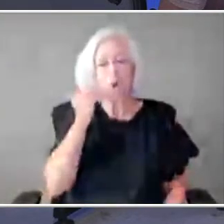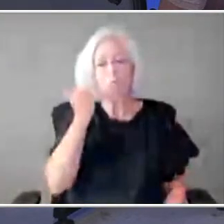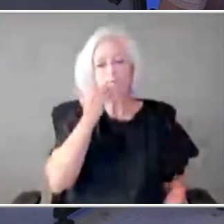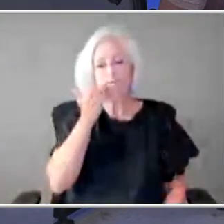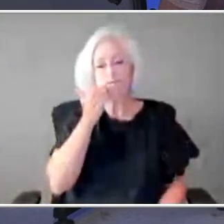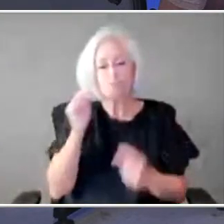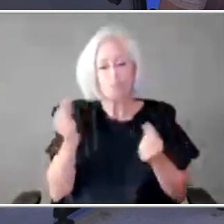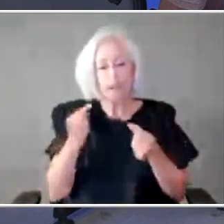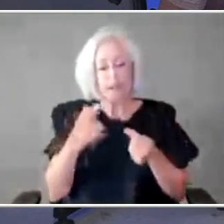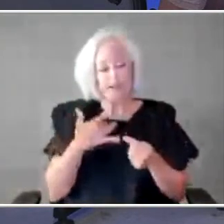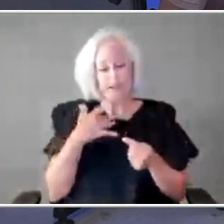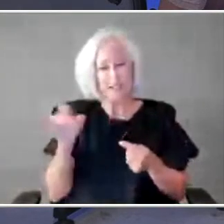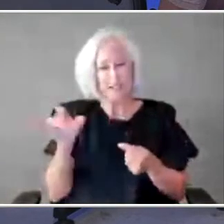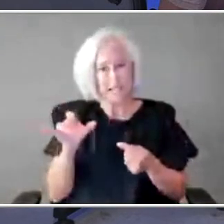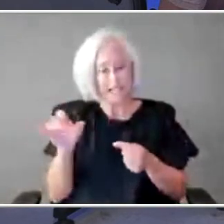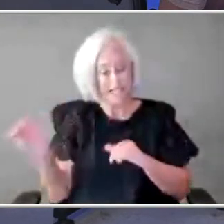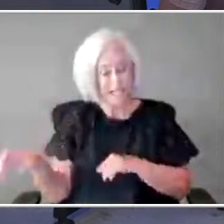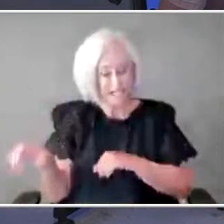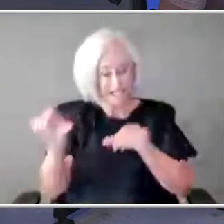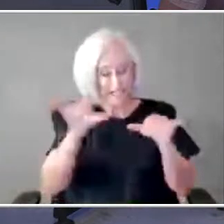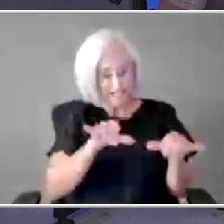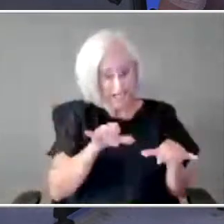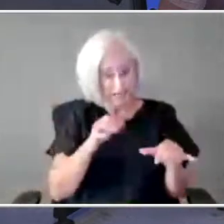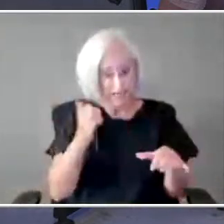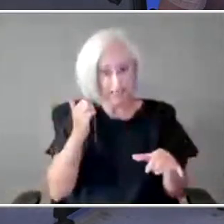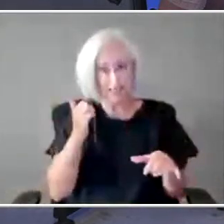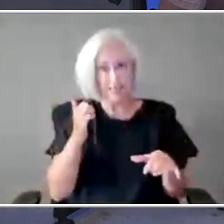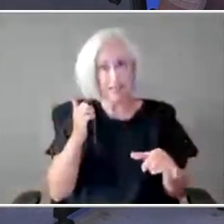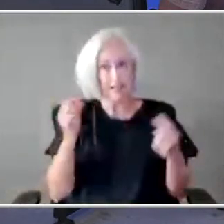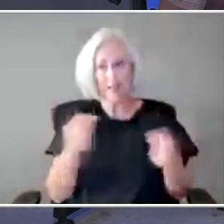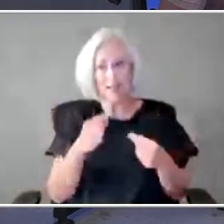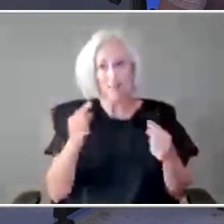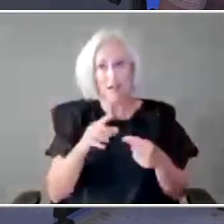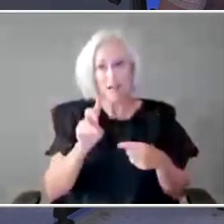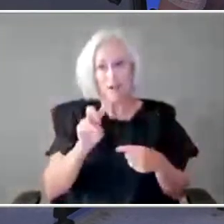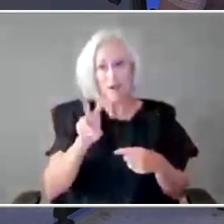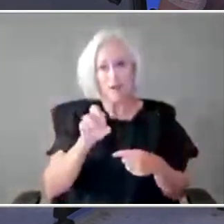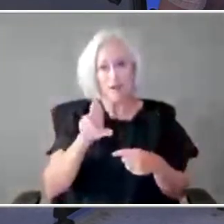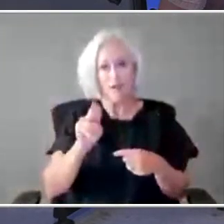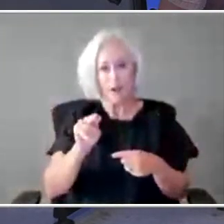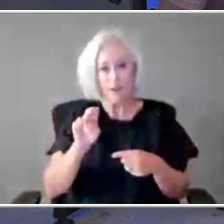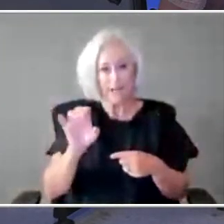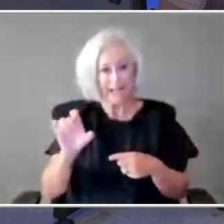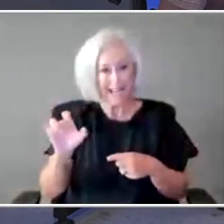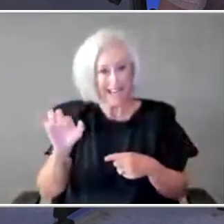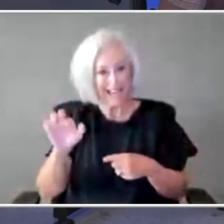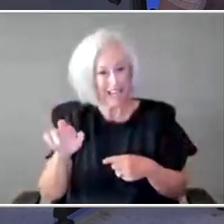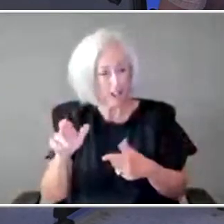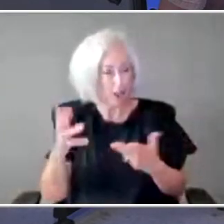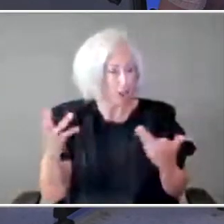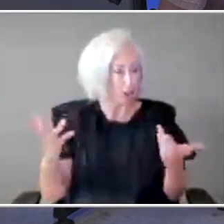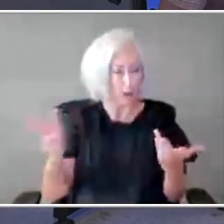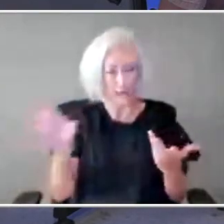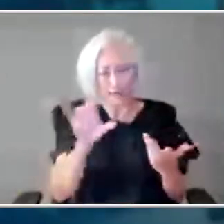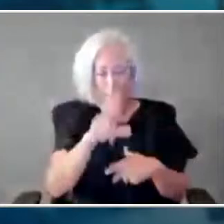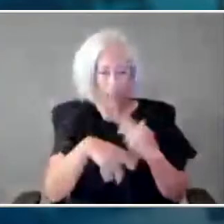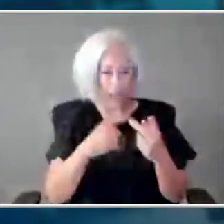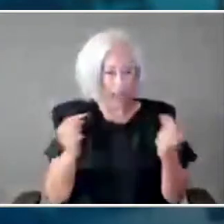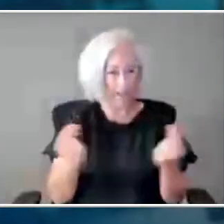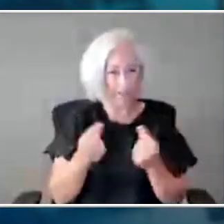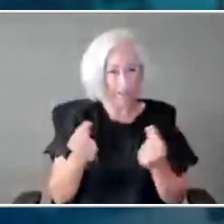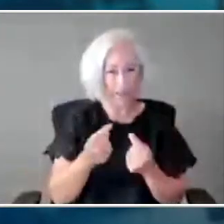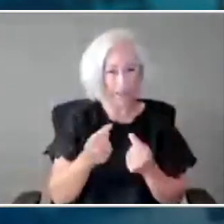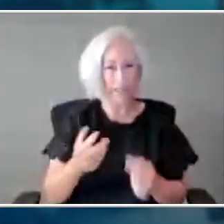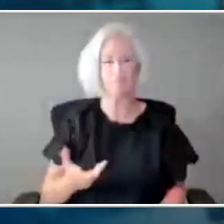that similar to all the pain that I felt during early stages of ovarian cancer? Would that be So some women similar? can